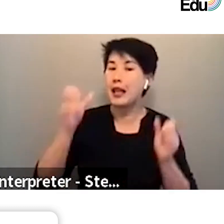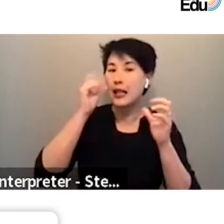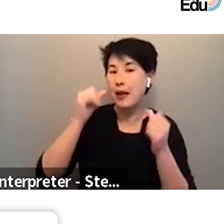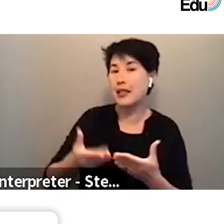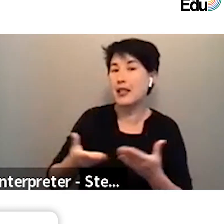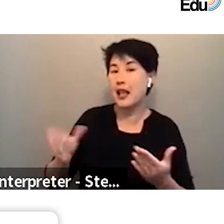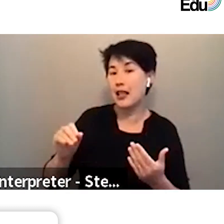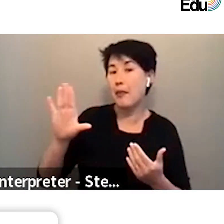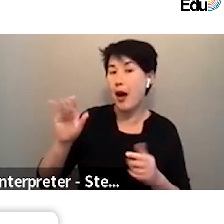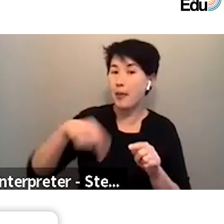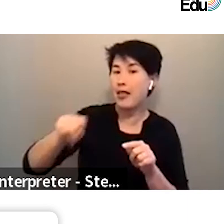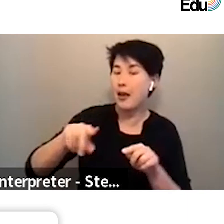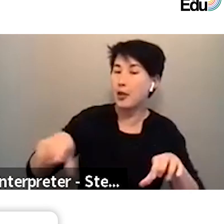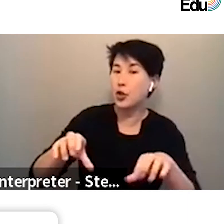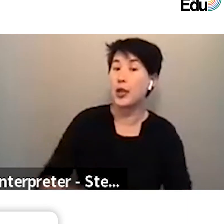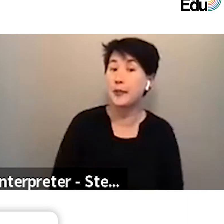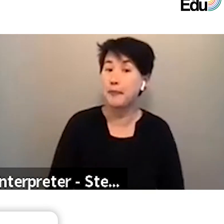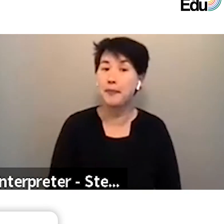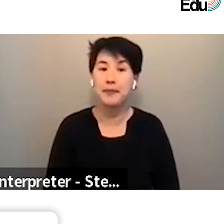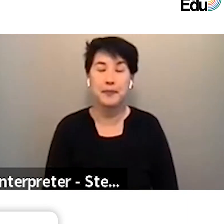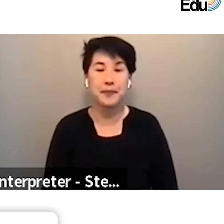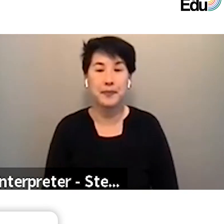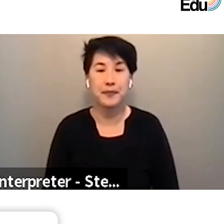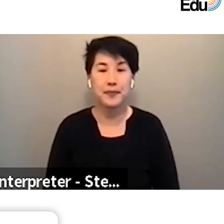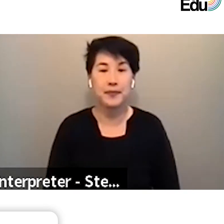Bob and them are doing just on the side.